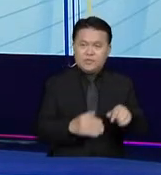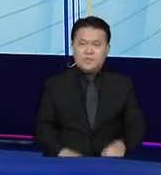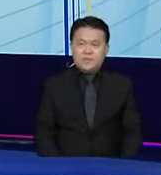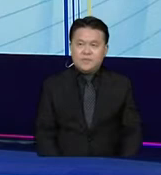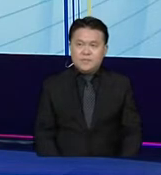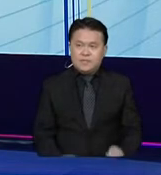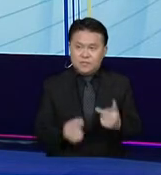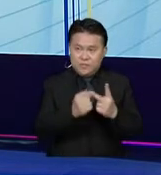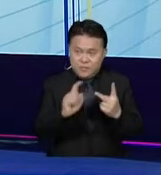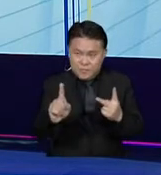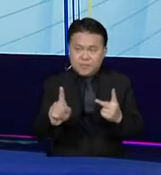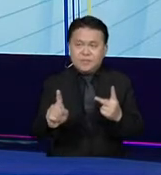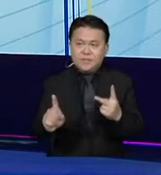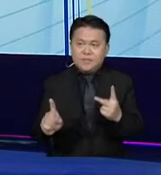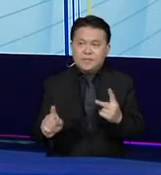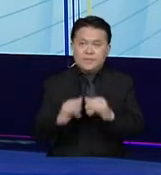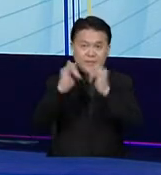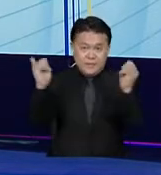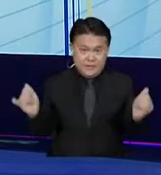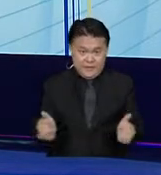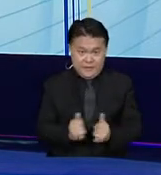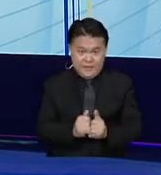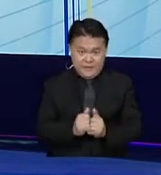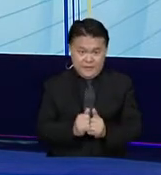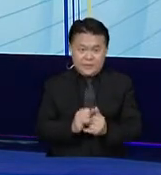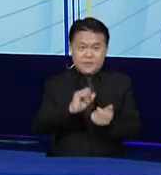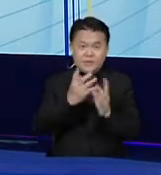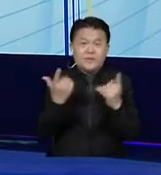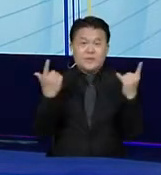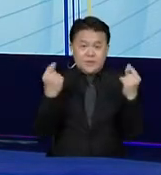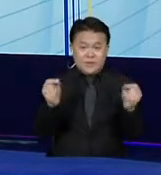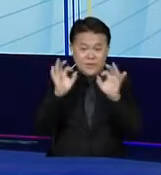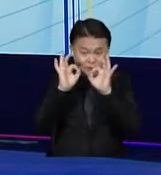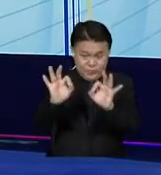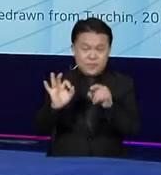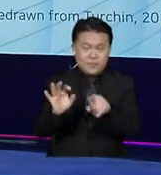is thinking of society as a bouquet of flowers.